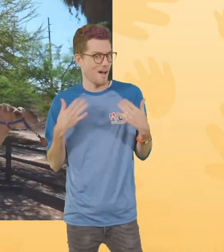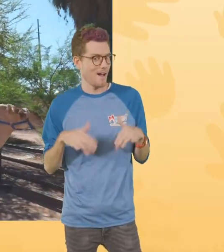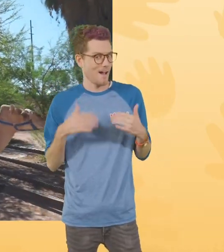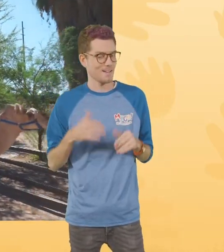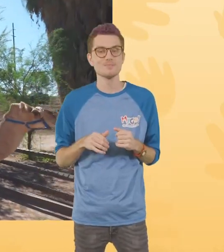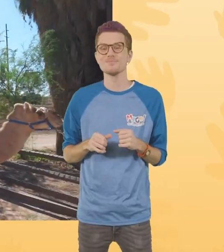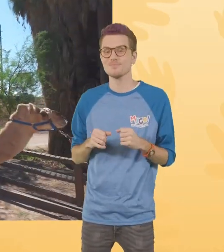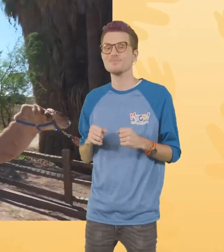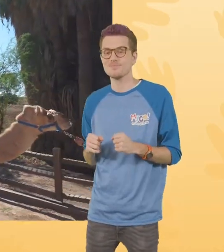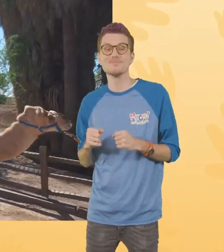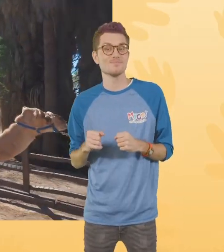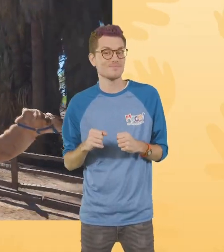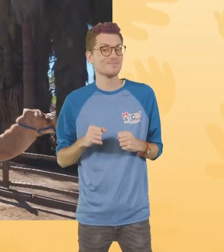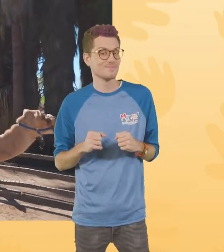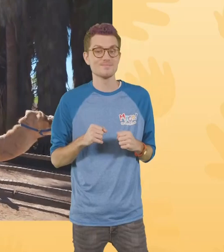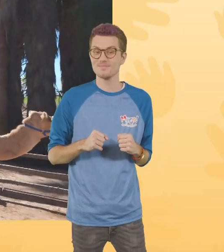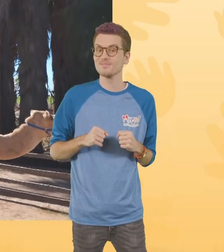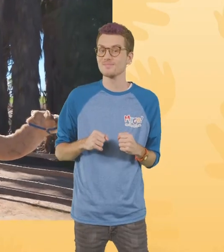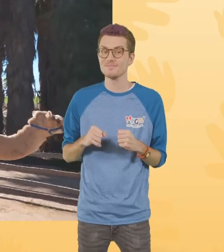Whee! Whoa!